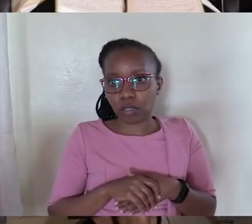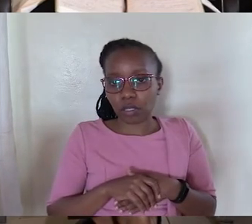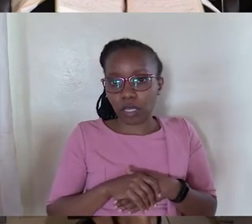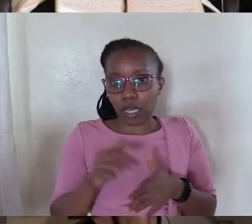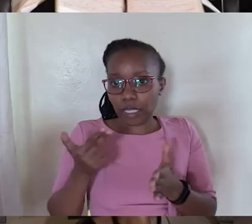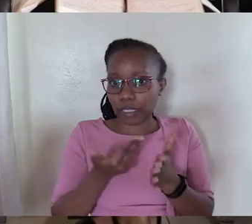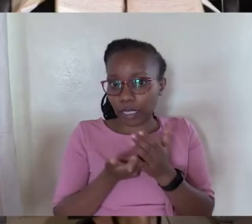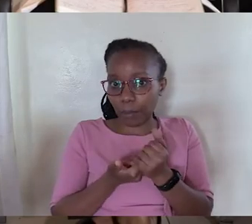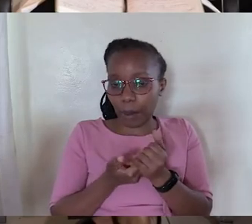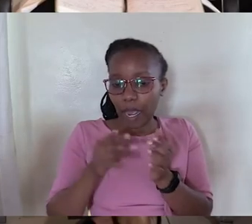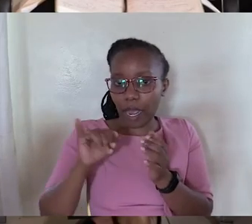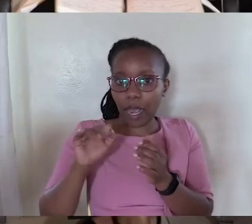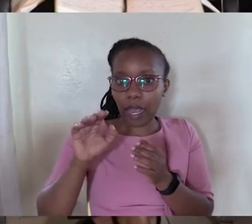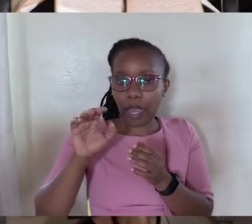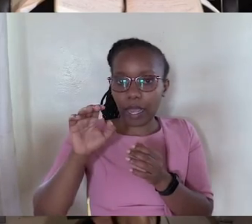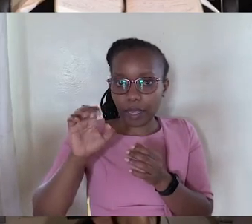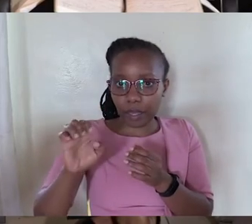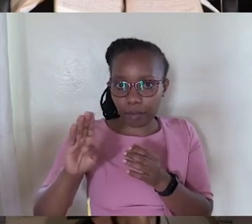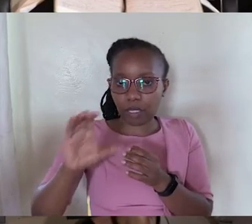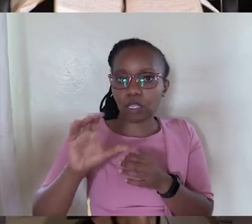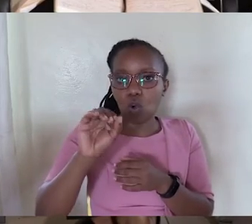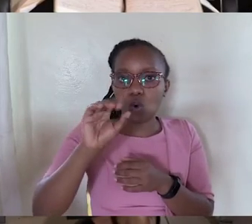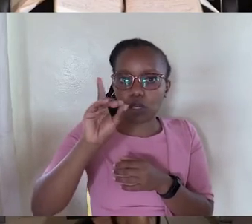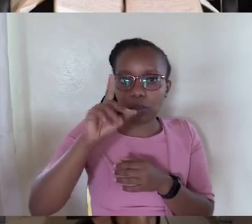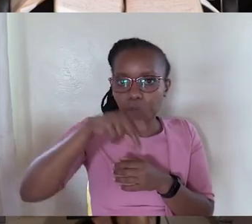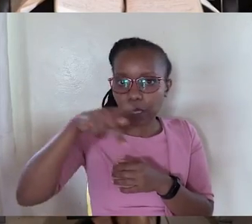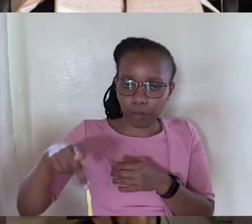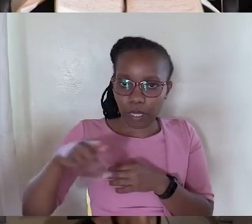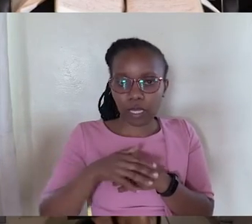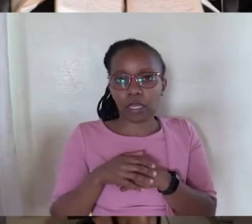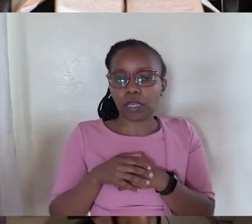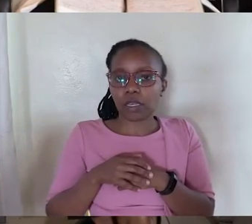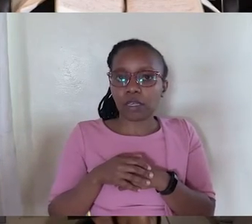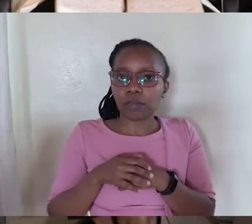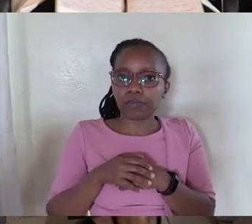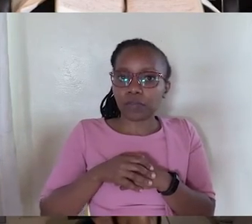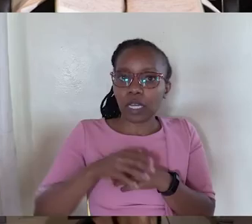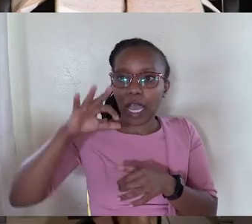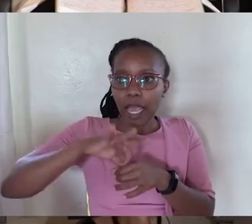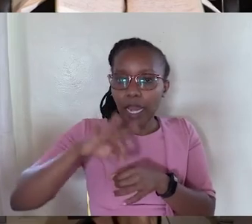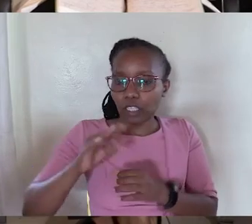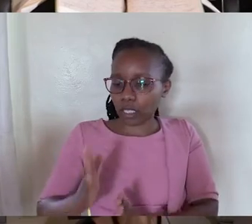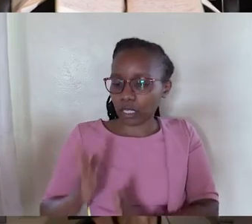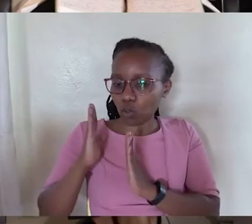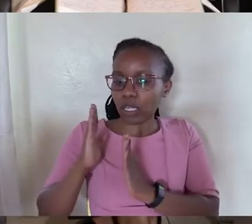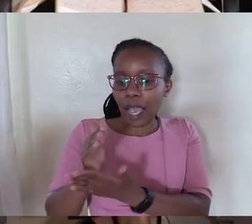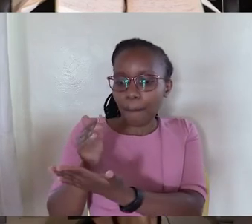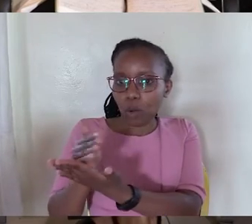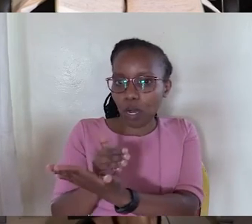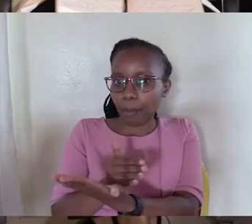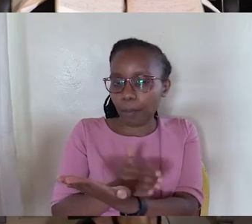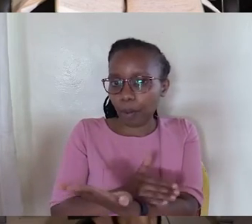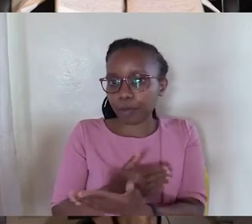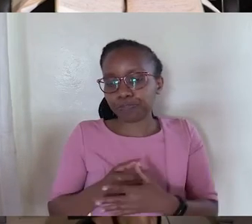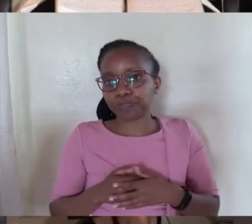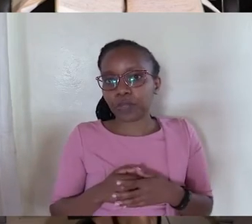the IEBC, KNCHR, the ODPP. We are a member of ESAP, the Election Security Arrangement Program,